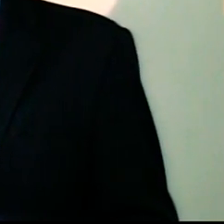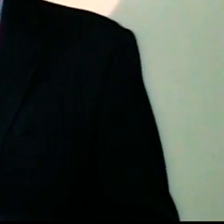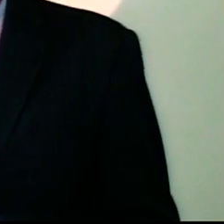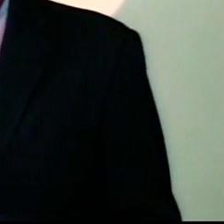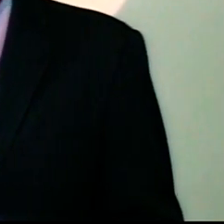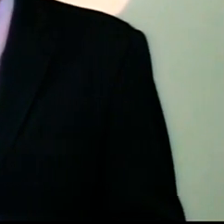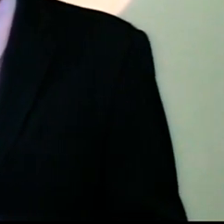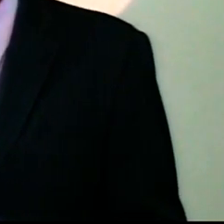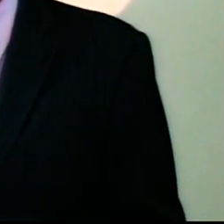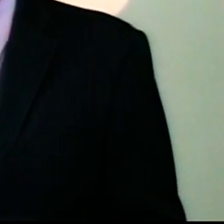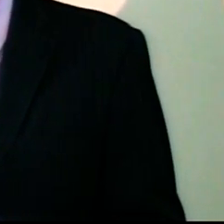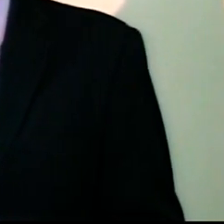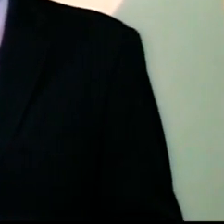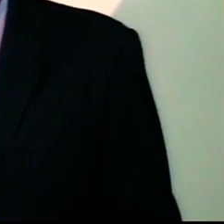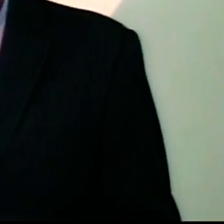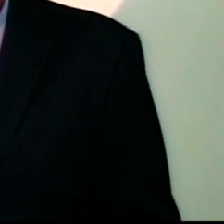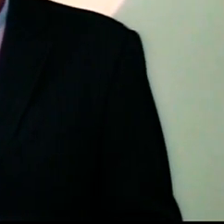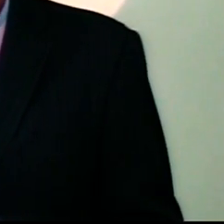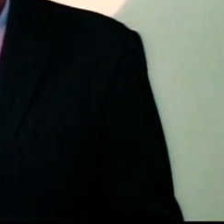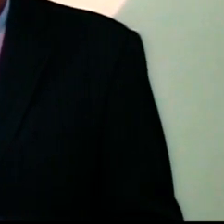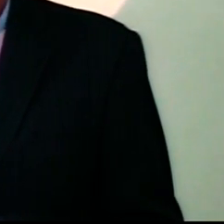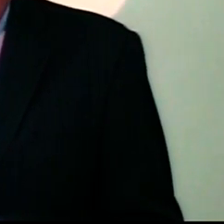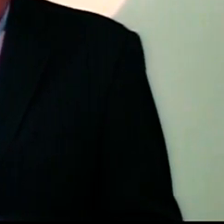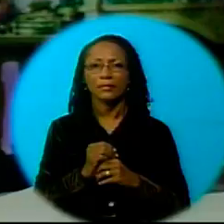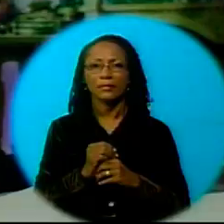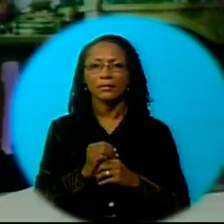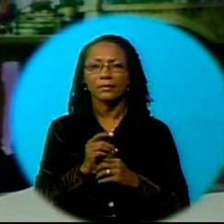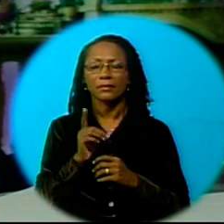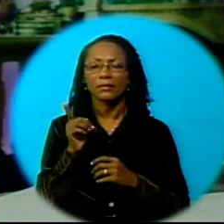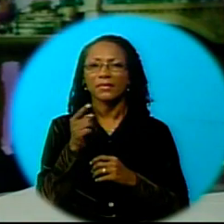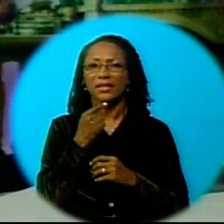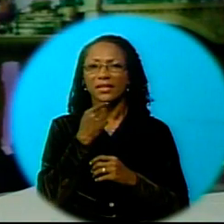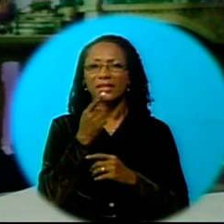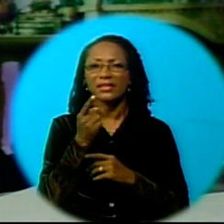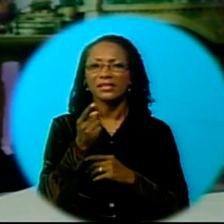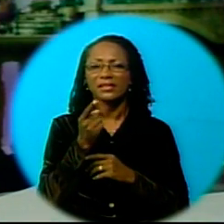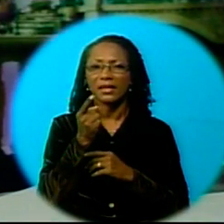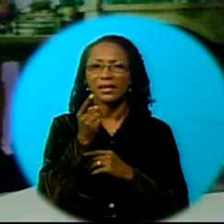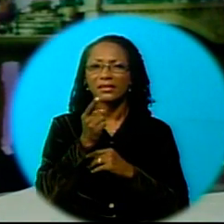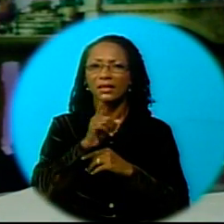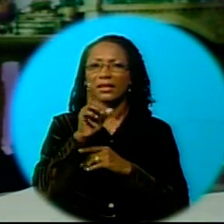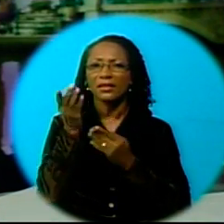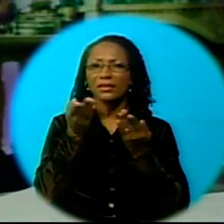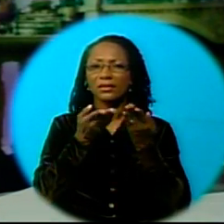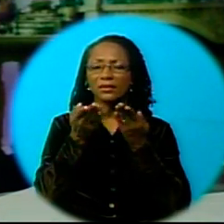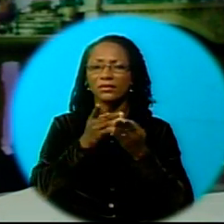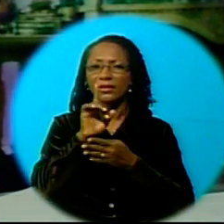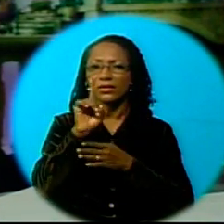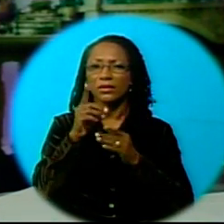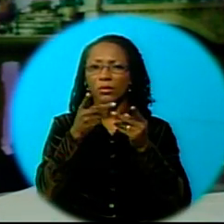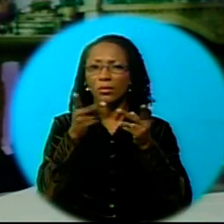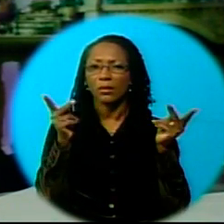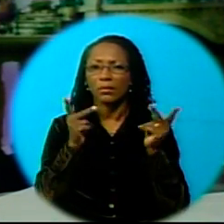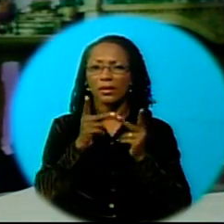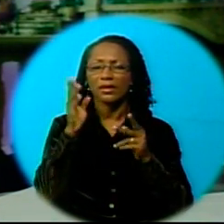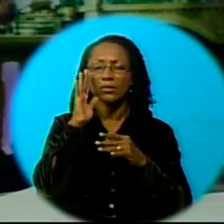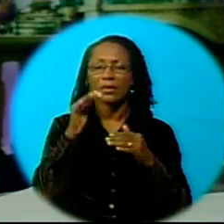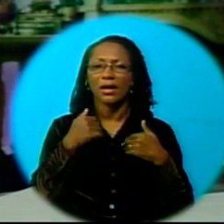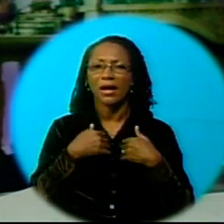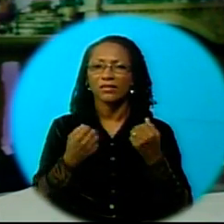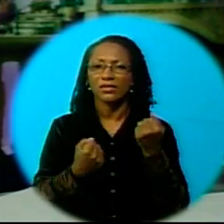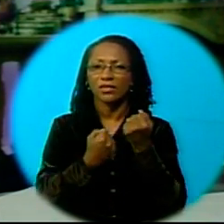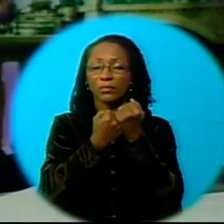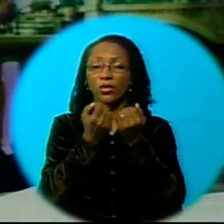geriatric hospital for continuation of this treatment. Mr. Boyce says the centralization concept will also